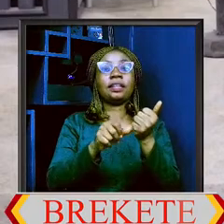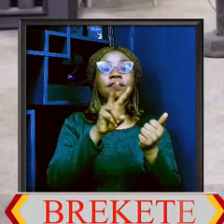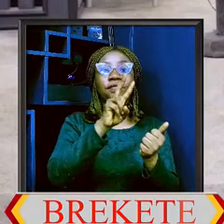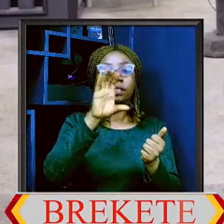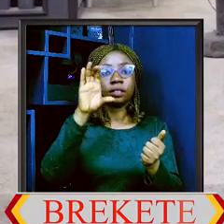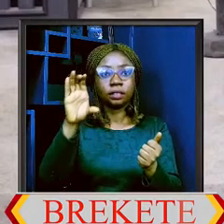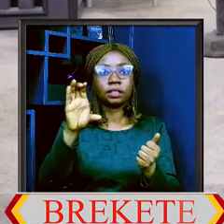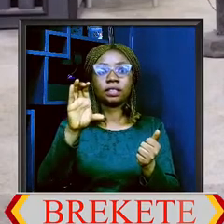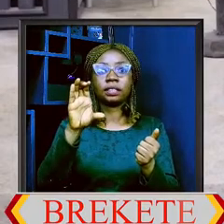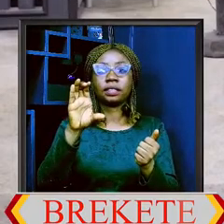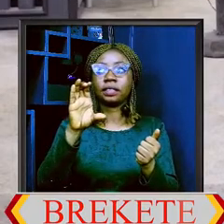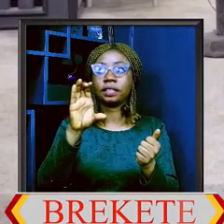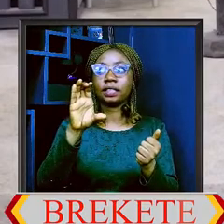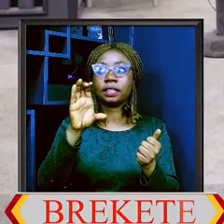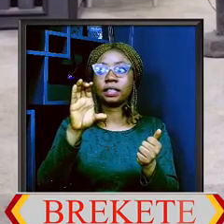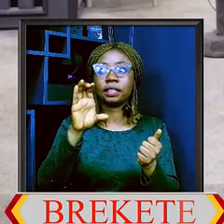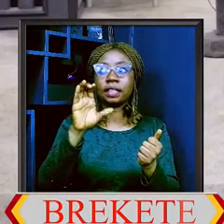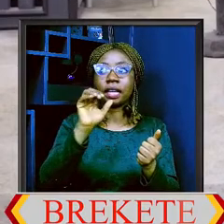Professor